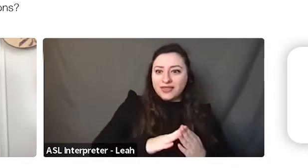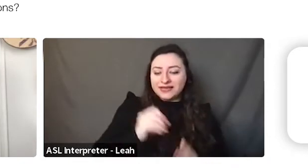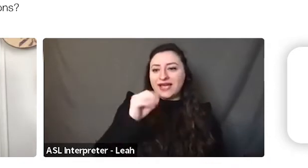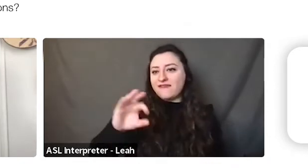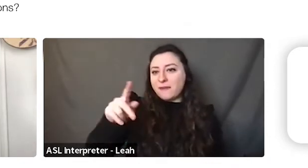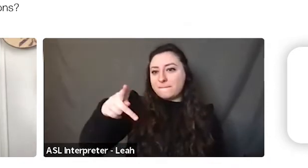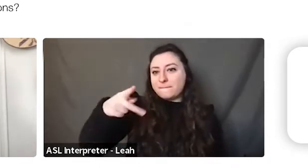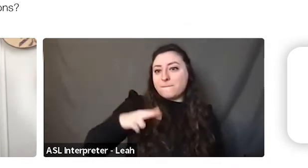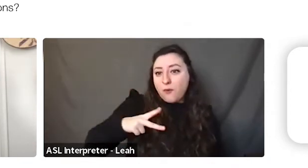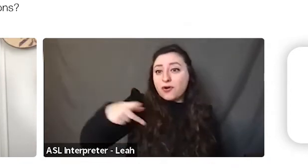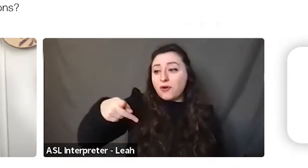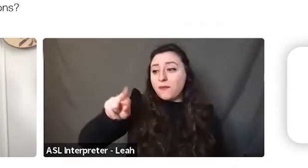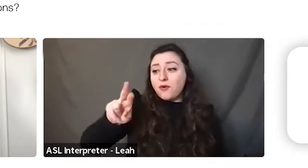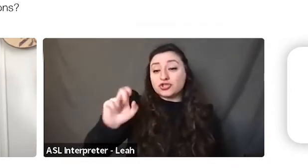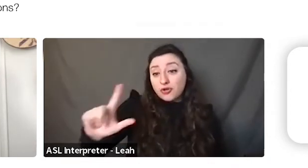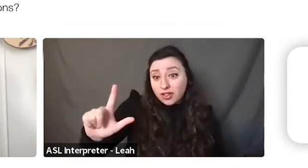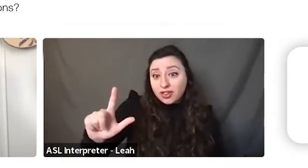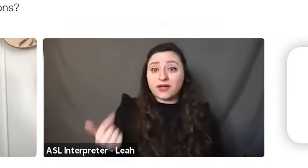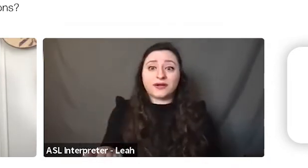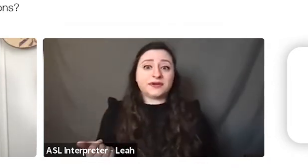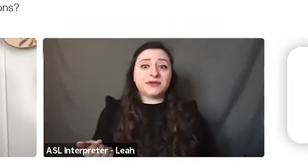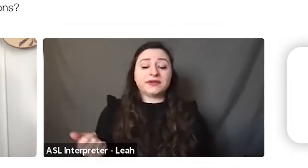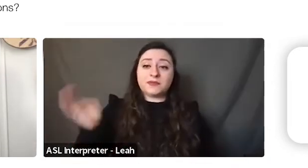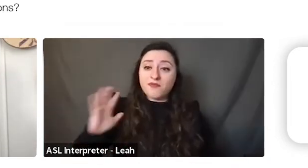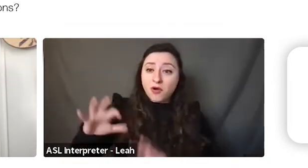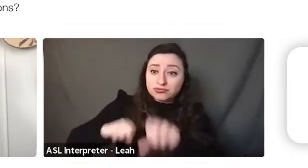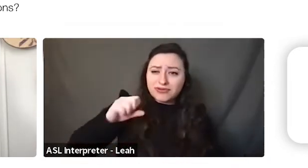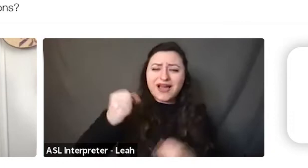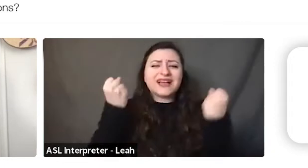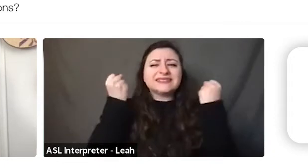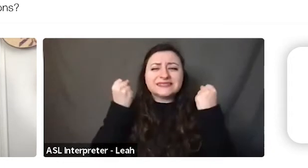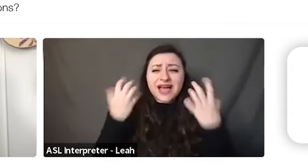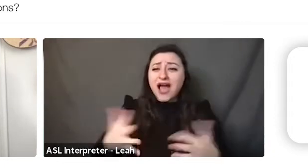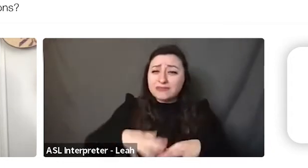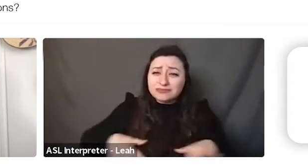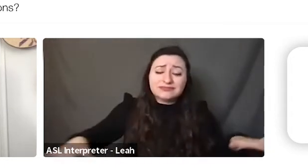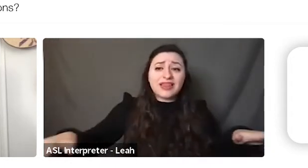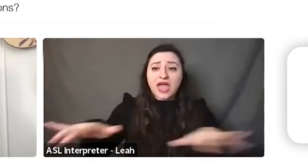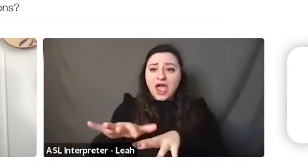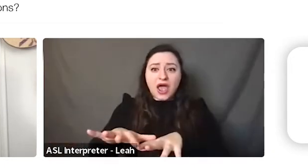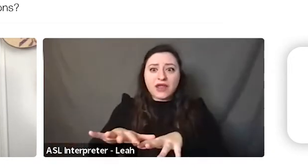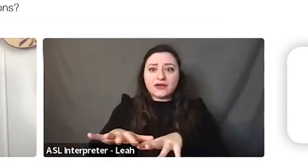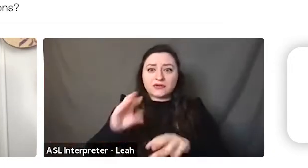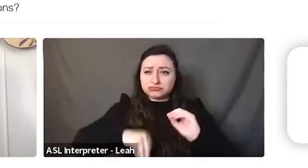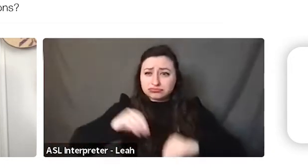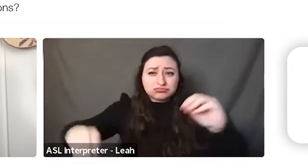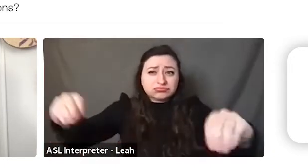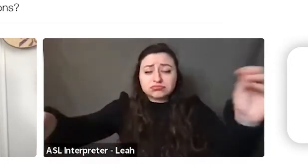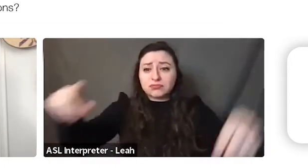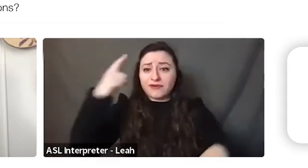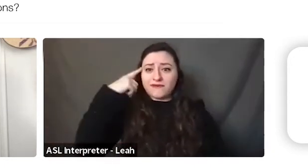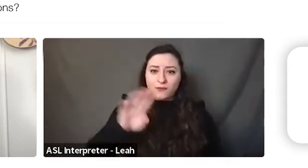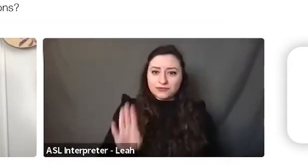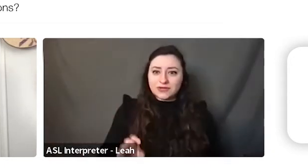which at the onset of Portuguese colonization, tons of land was cleared for plantations in Brazil, right?